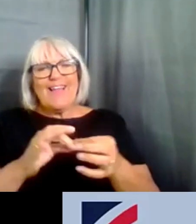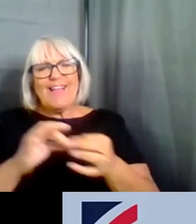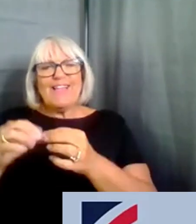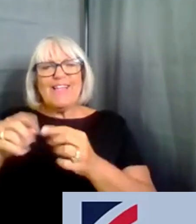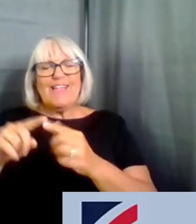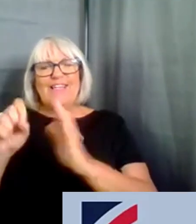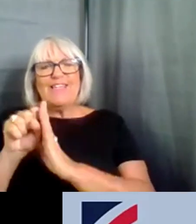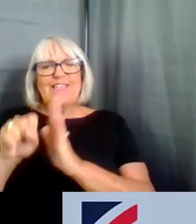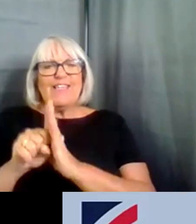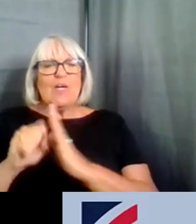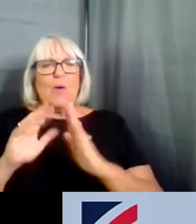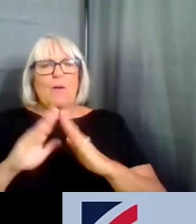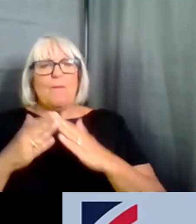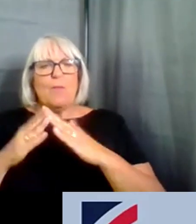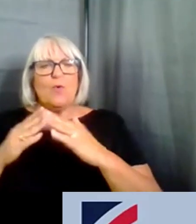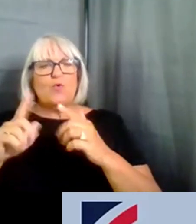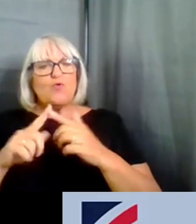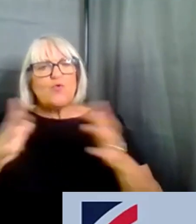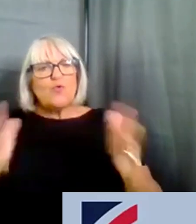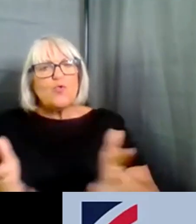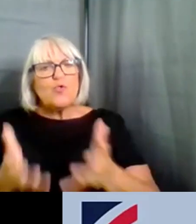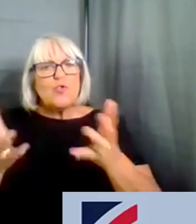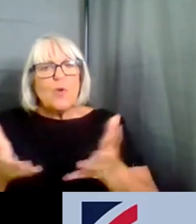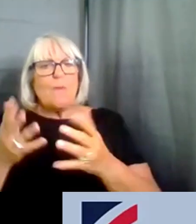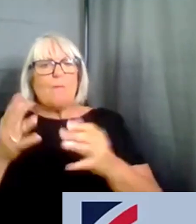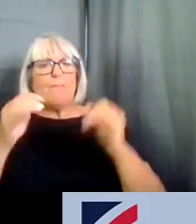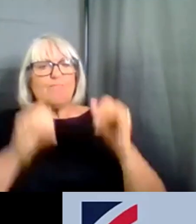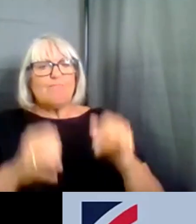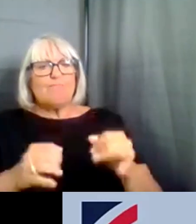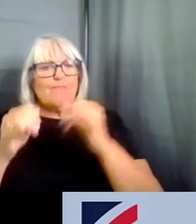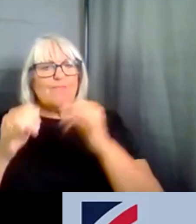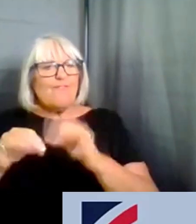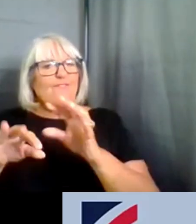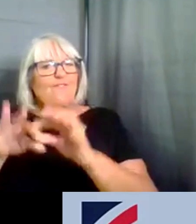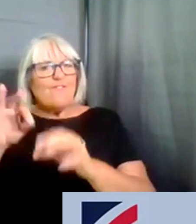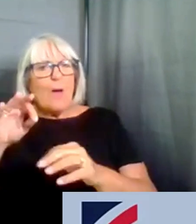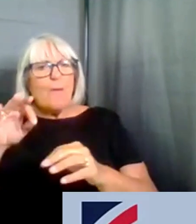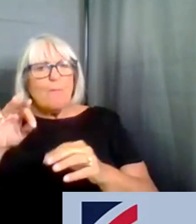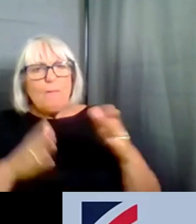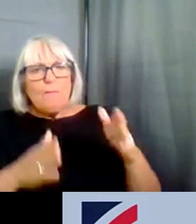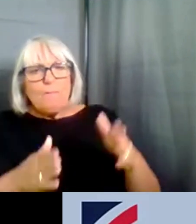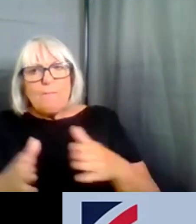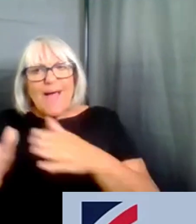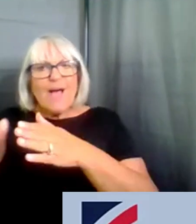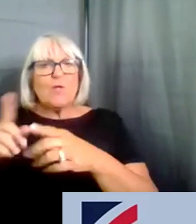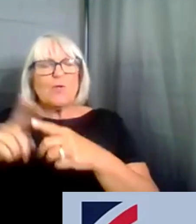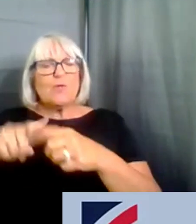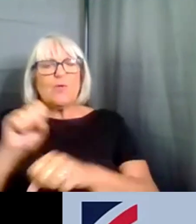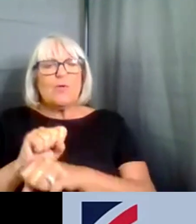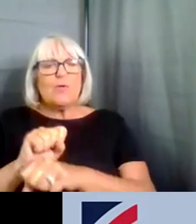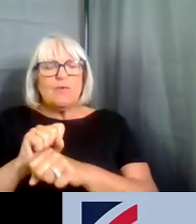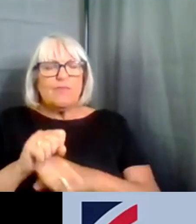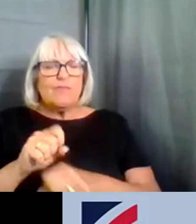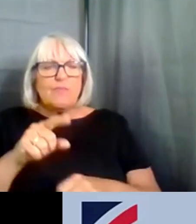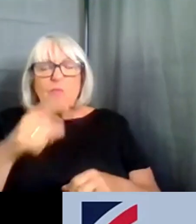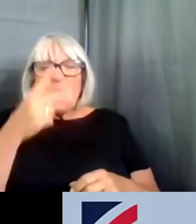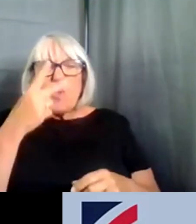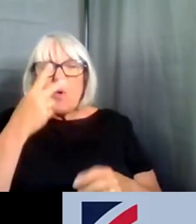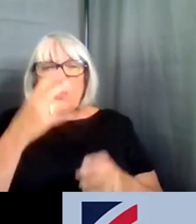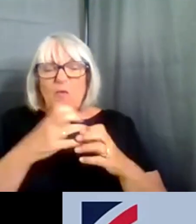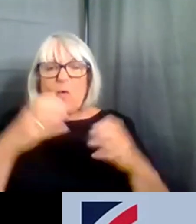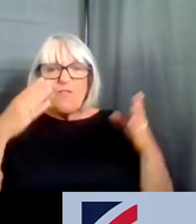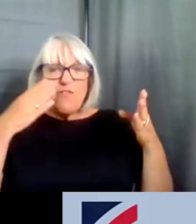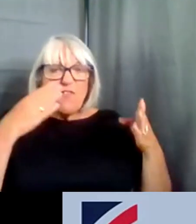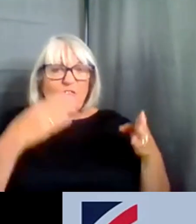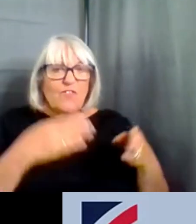And as such, you'll see in a number of communities, there are dedicated training opportunities and career pathway